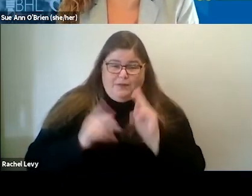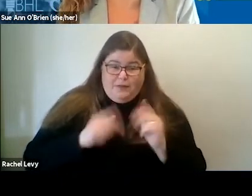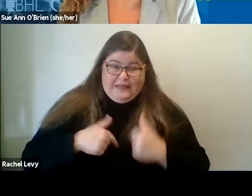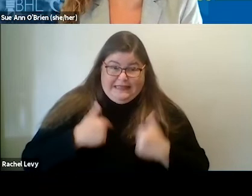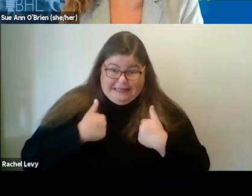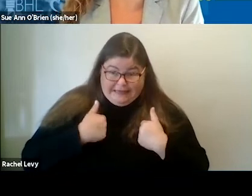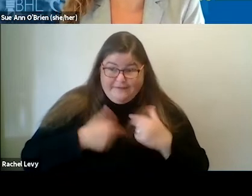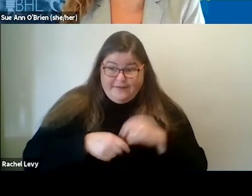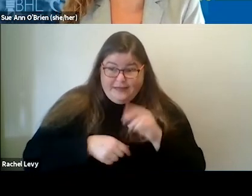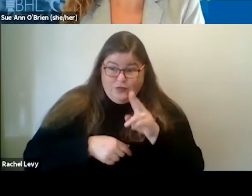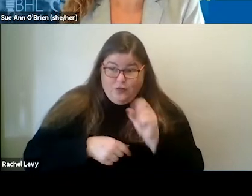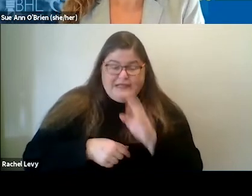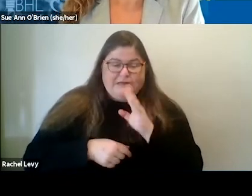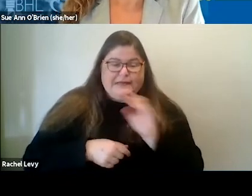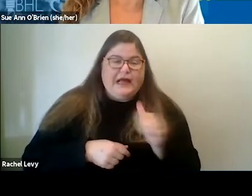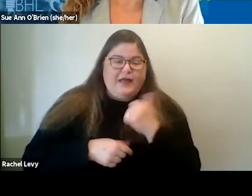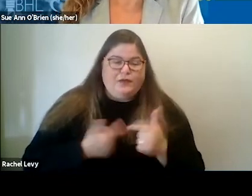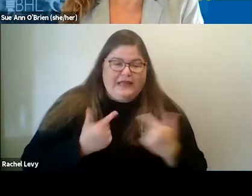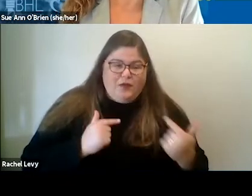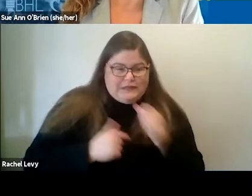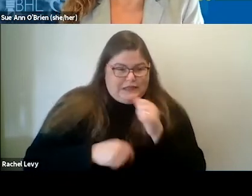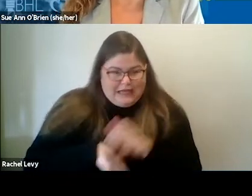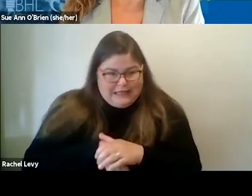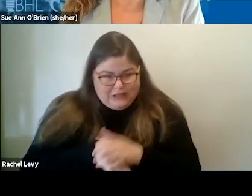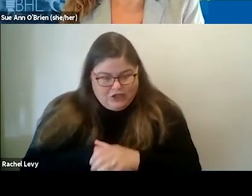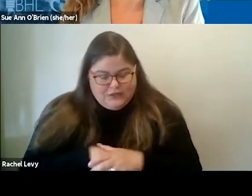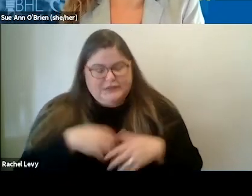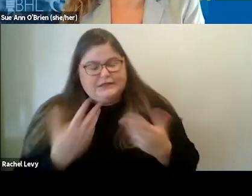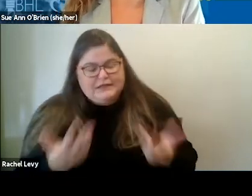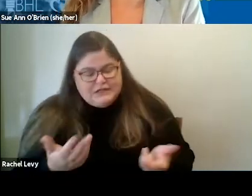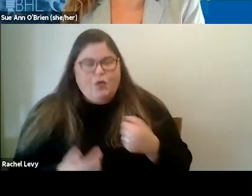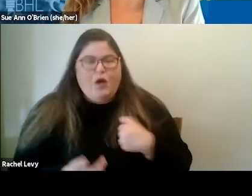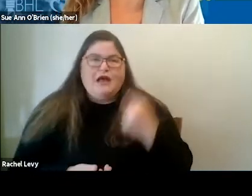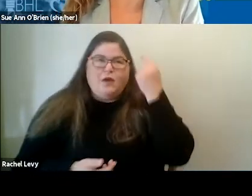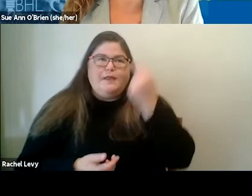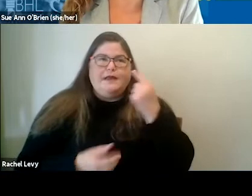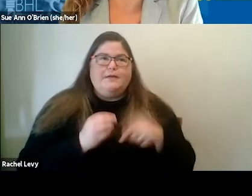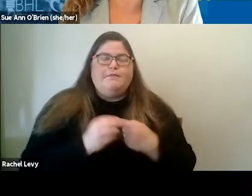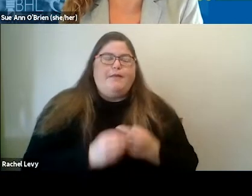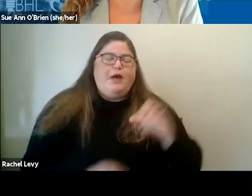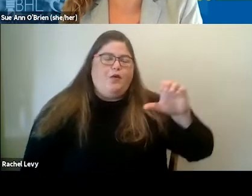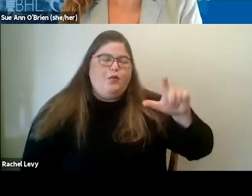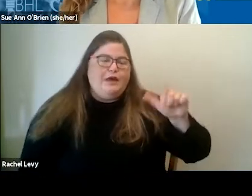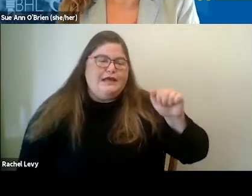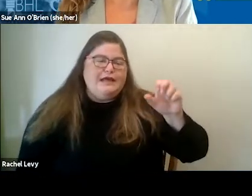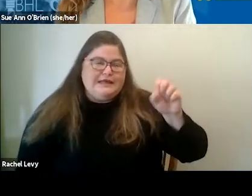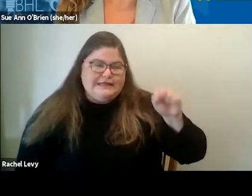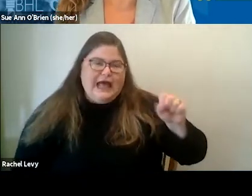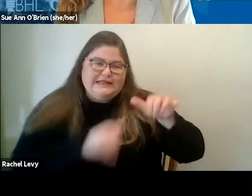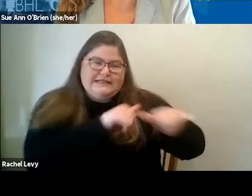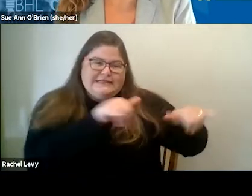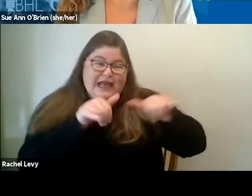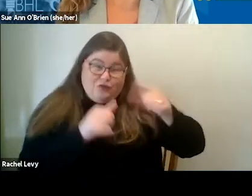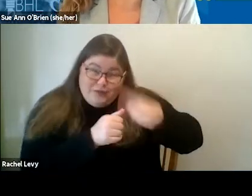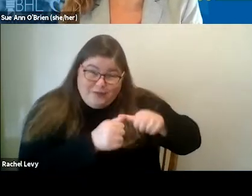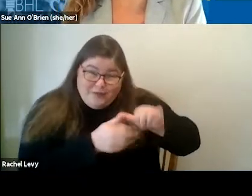in their homes. So this got me thinking about the class standards. Remember the class standards? This was